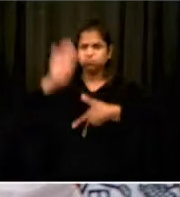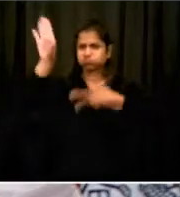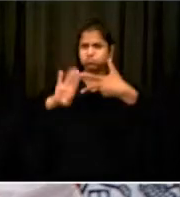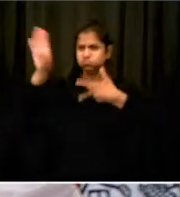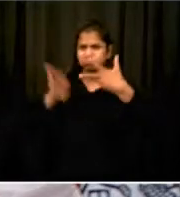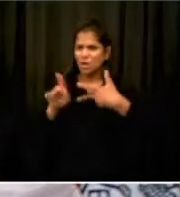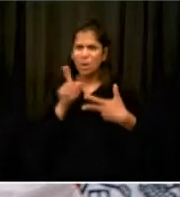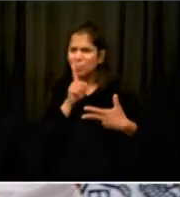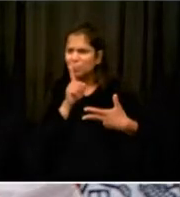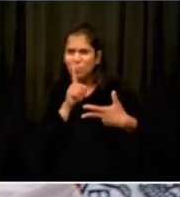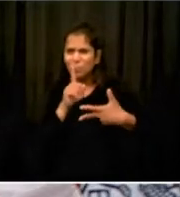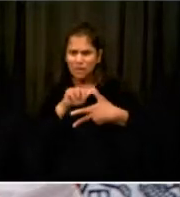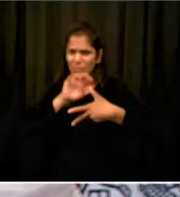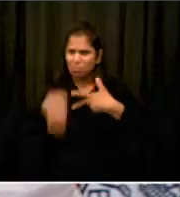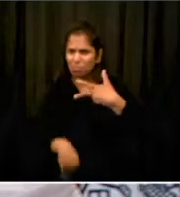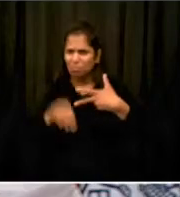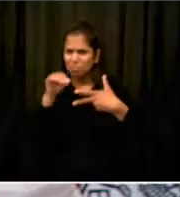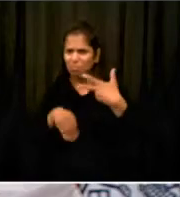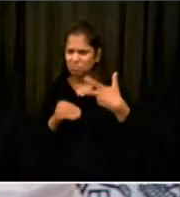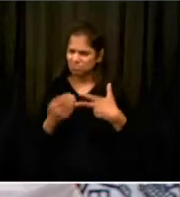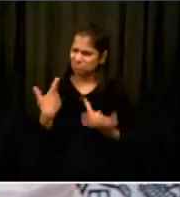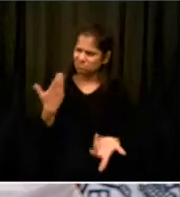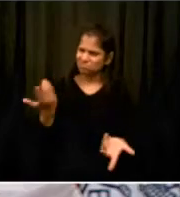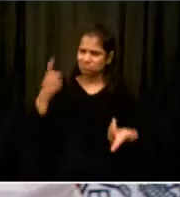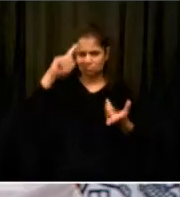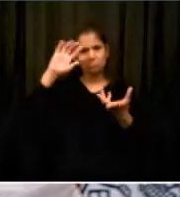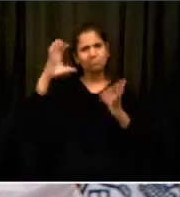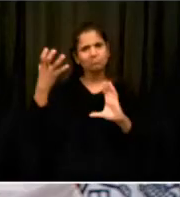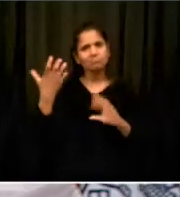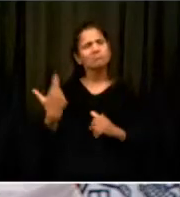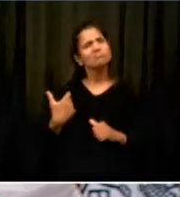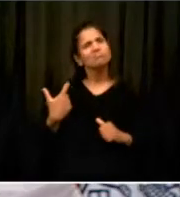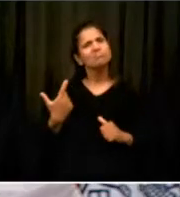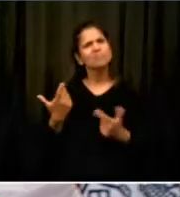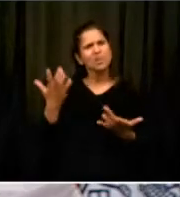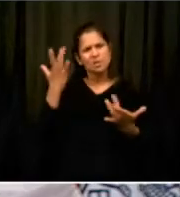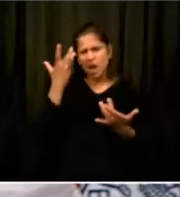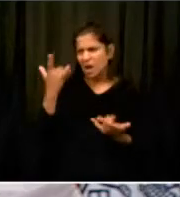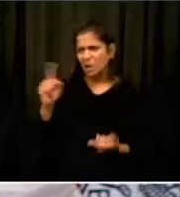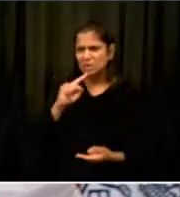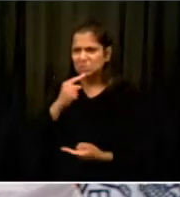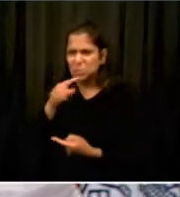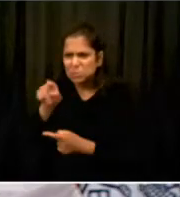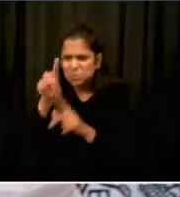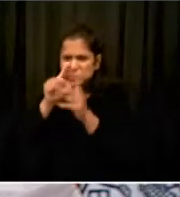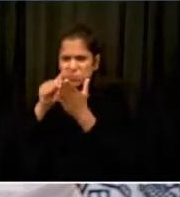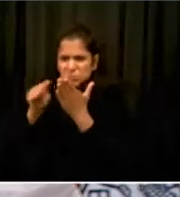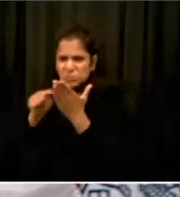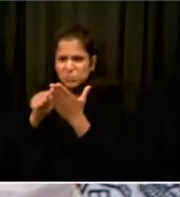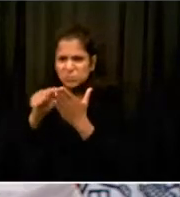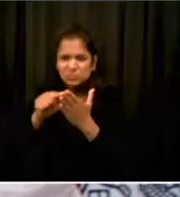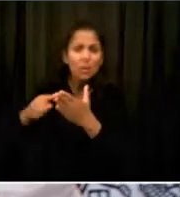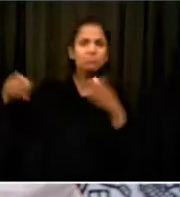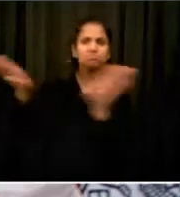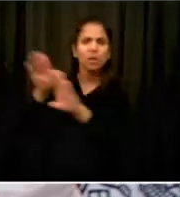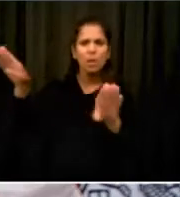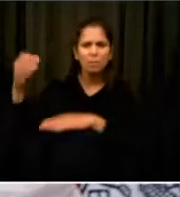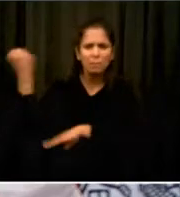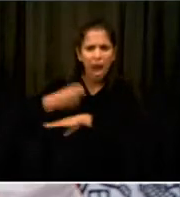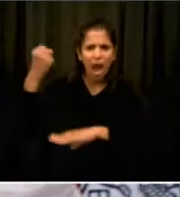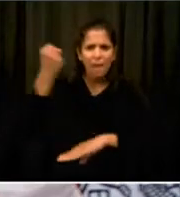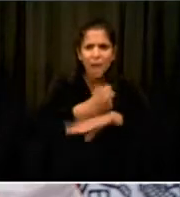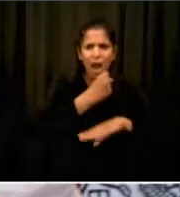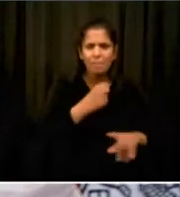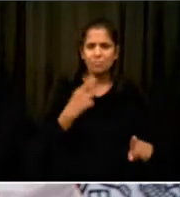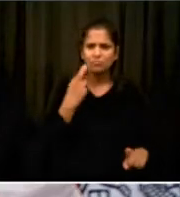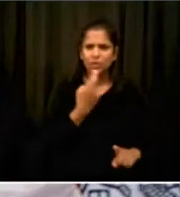most recent report we got from the state, 198 new cases. That's very striking compared to where we were for a long